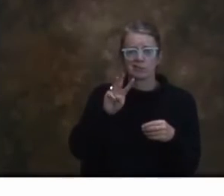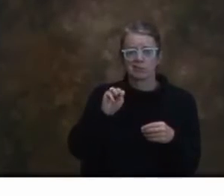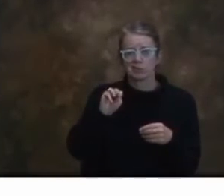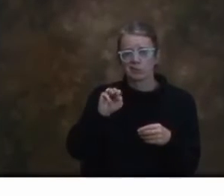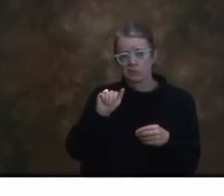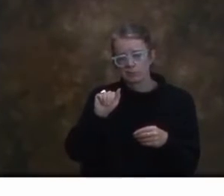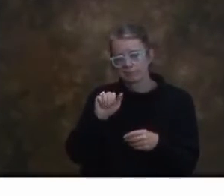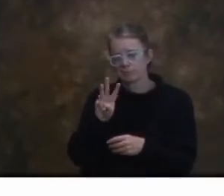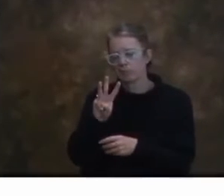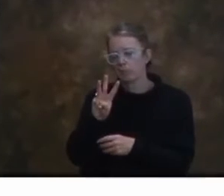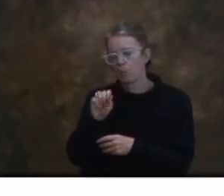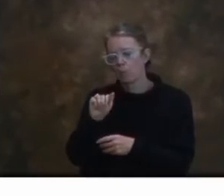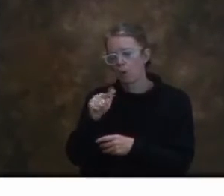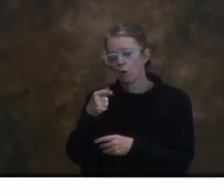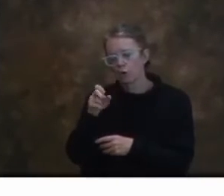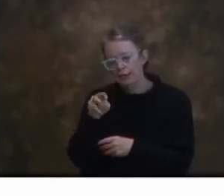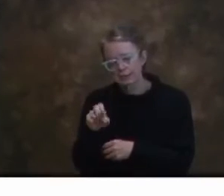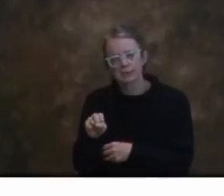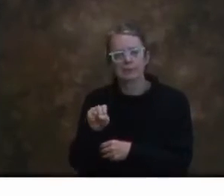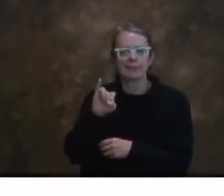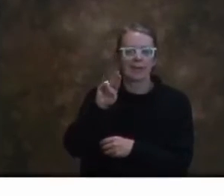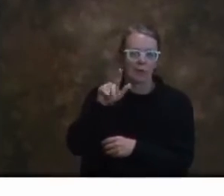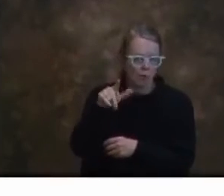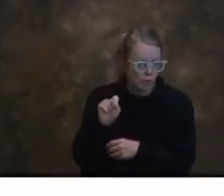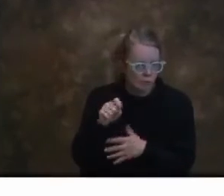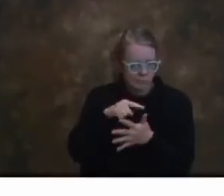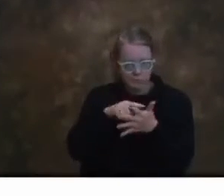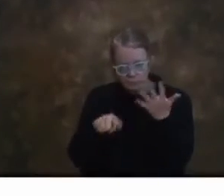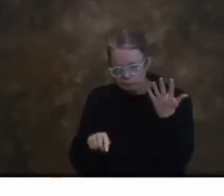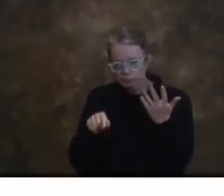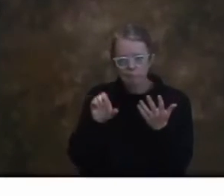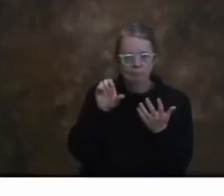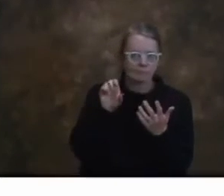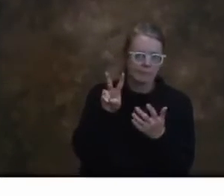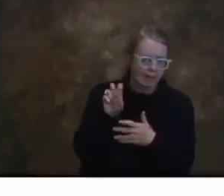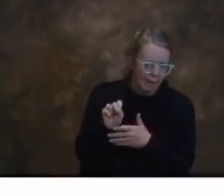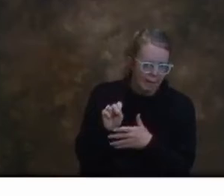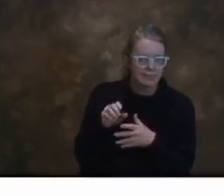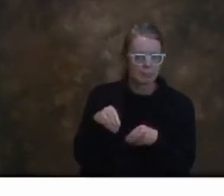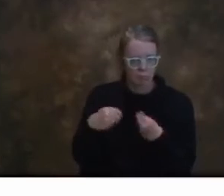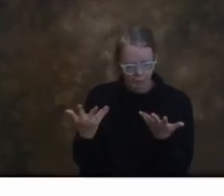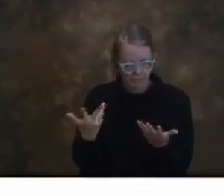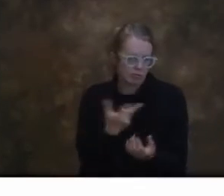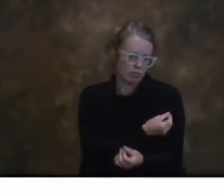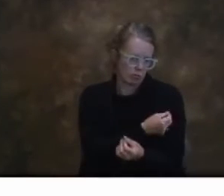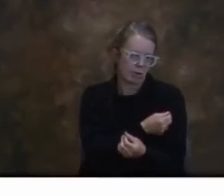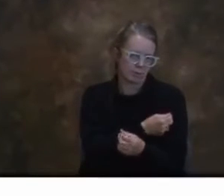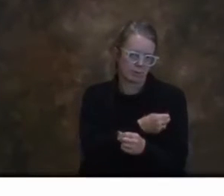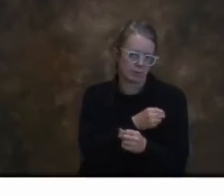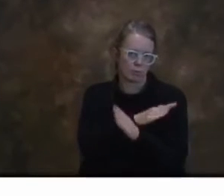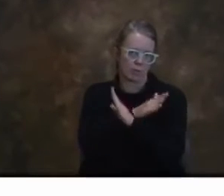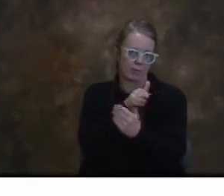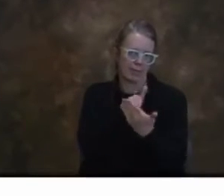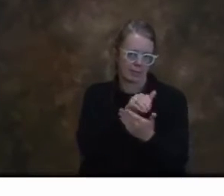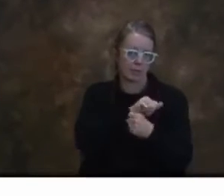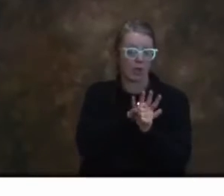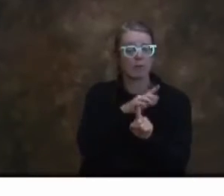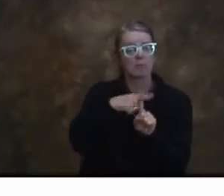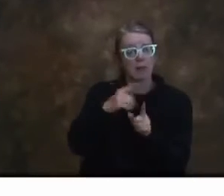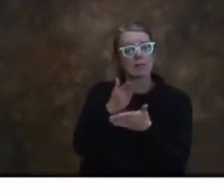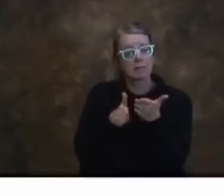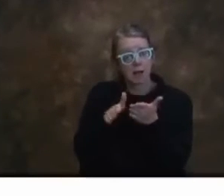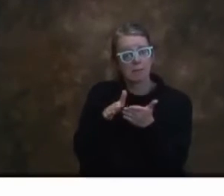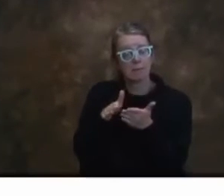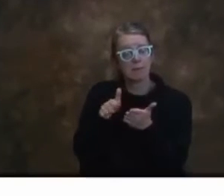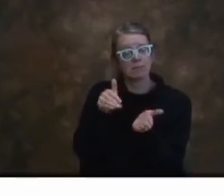also providing pediatric doses and all other doses. And there are also some medical providers who are providing that. So